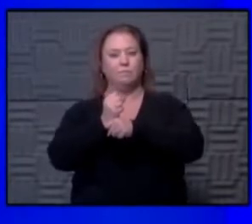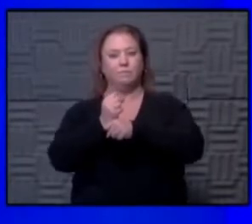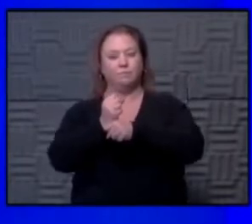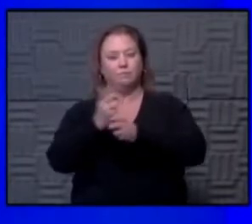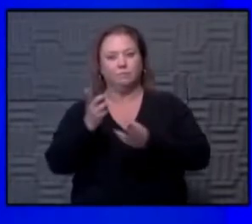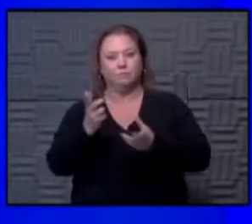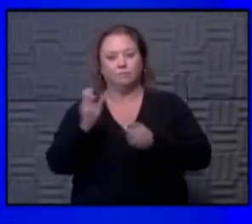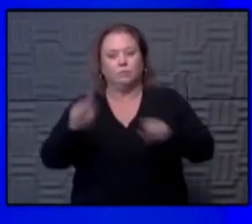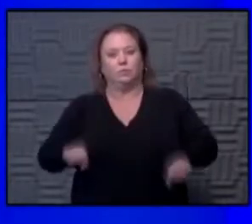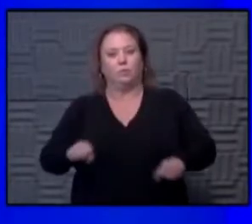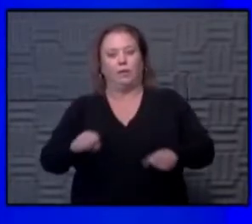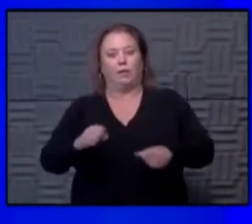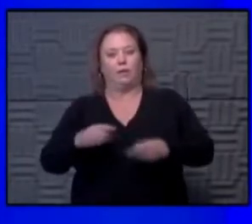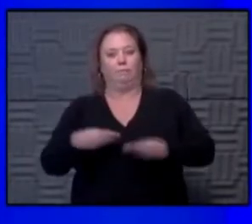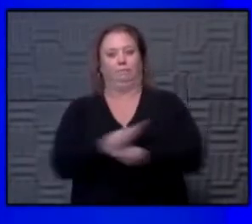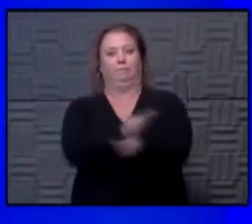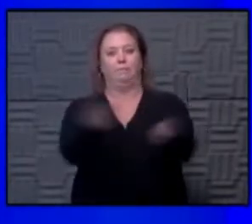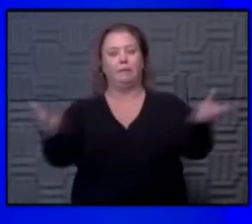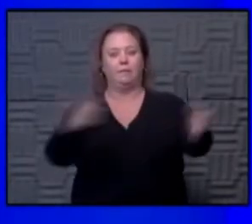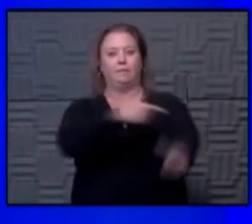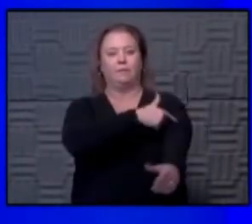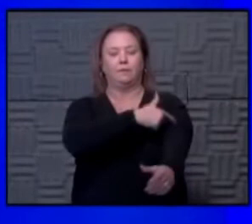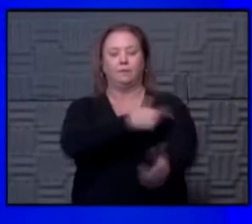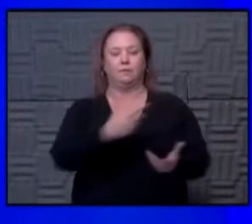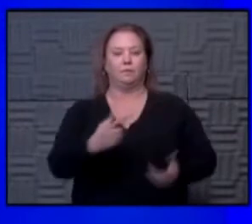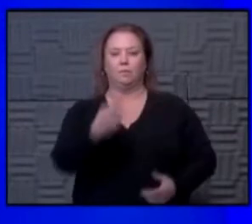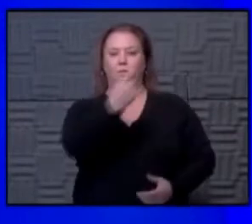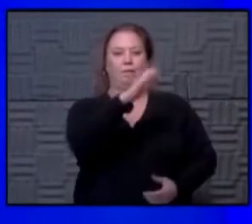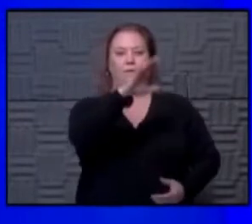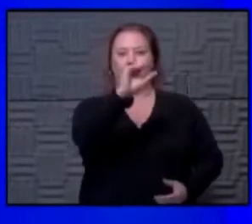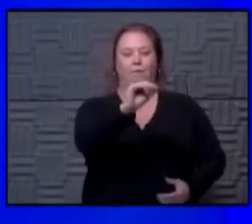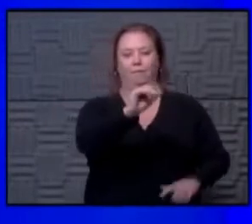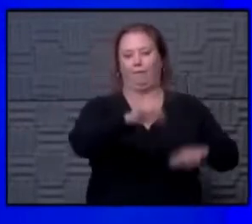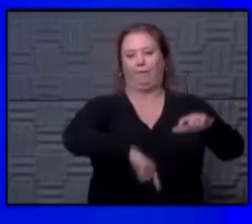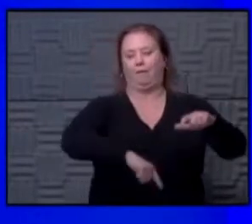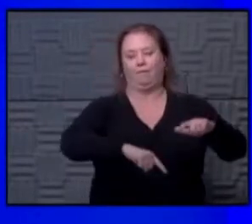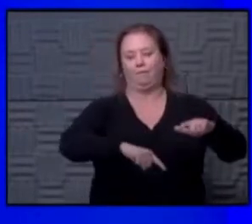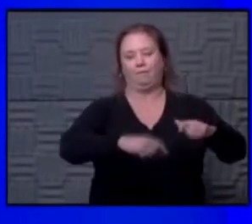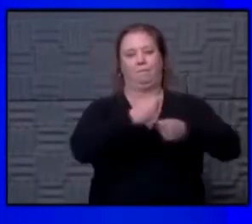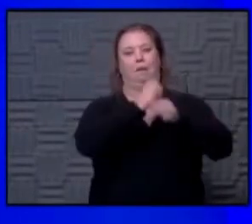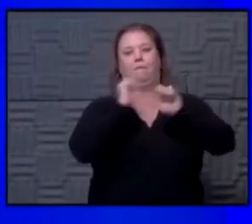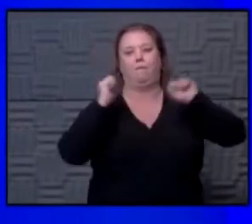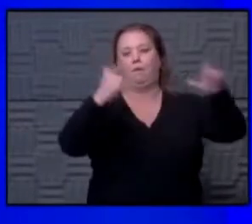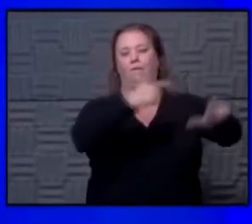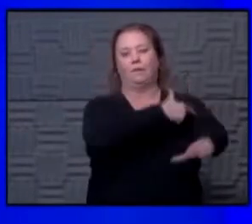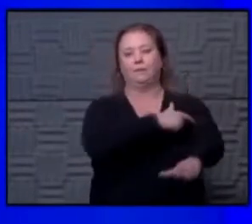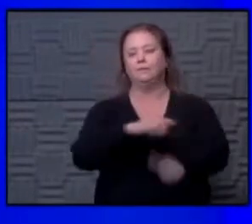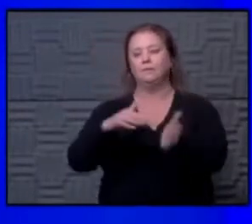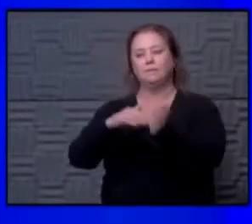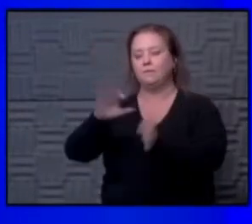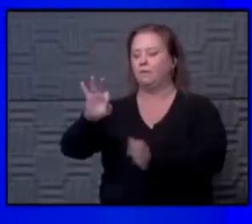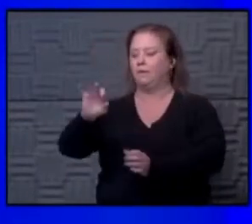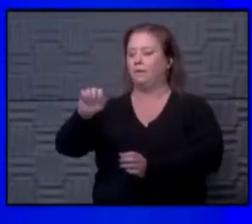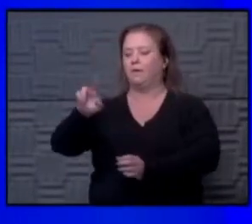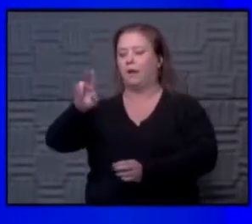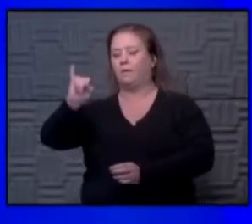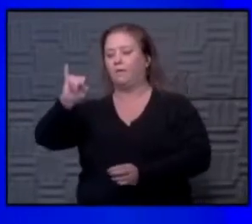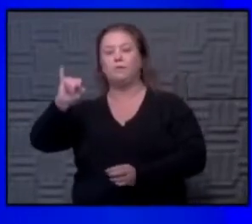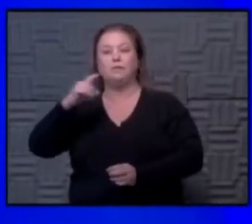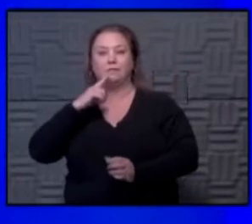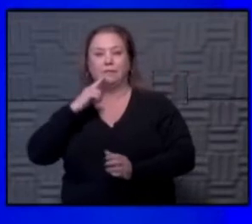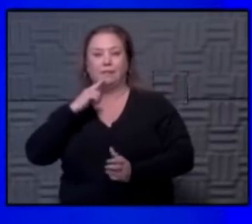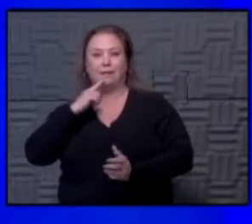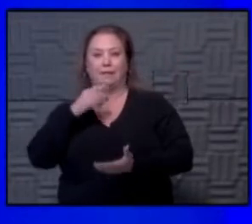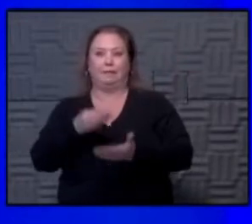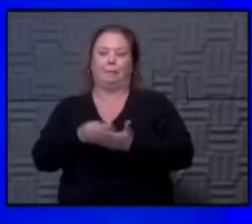can roll those vaccines out, because just one company is unable to do it. And even Dr. Fauci said, the biggest thing we would